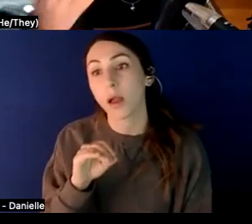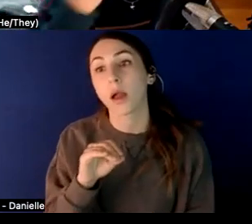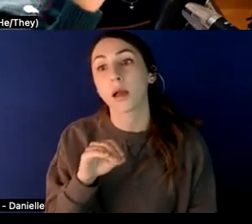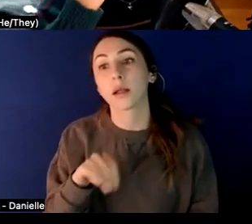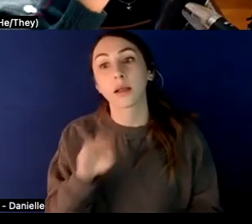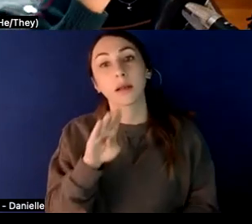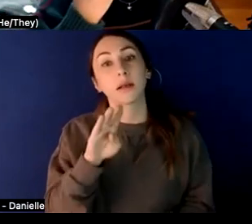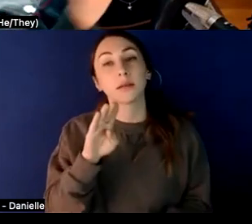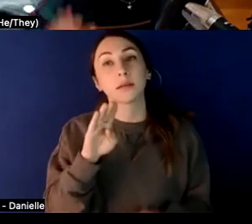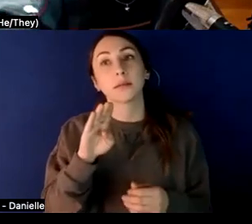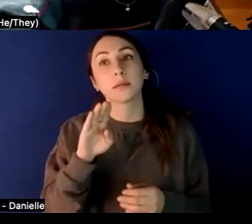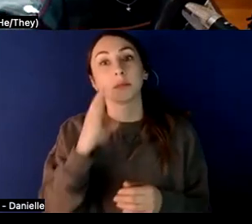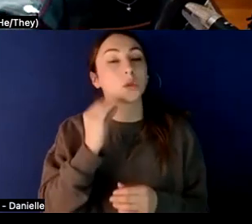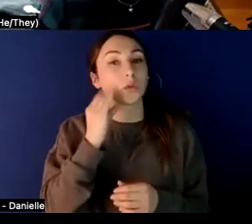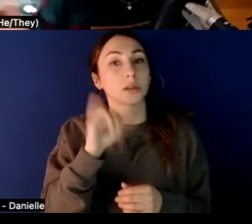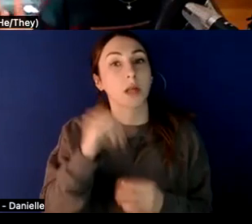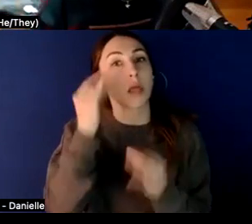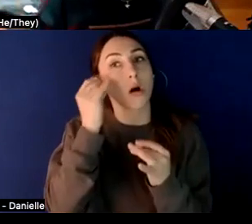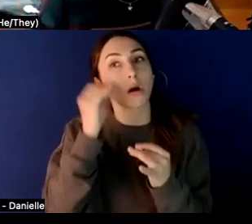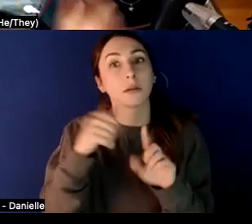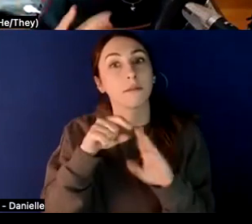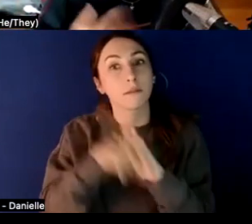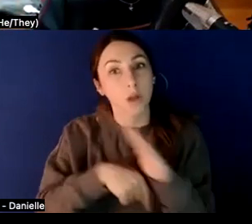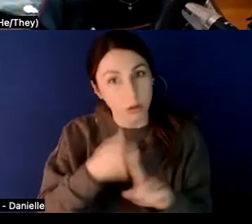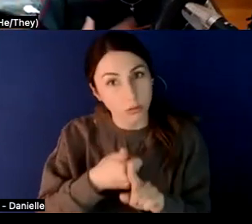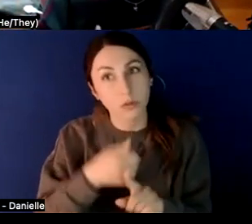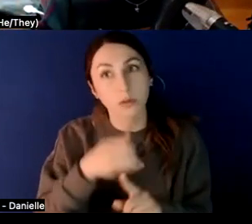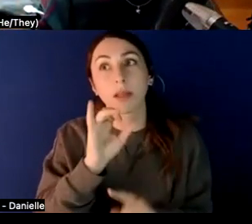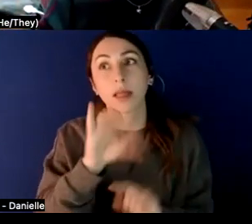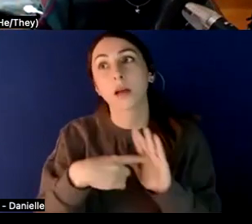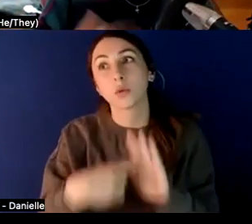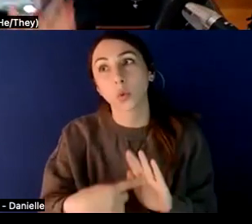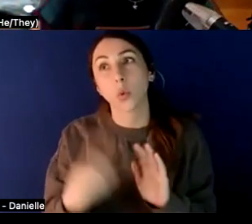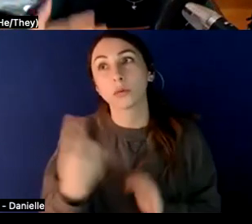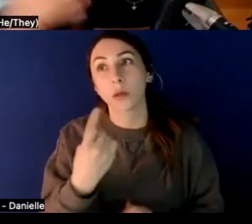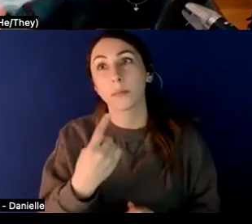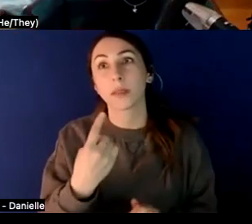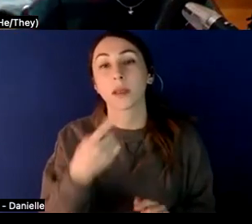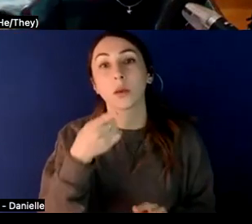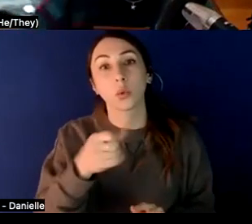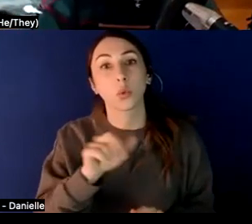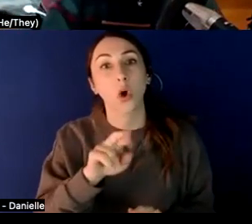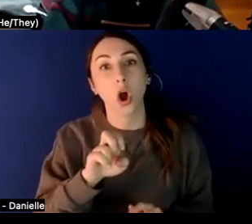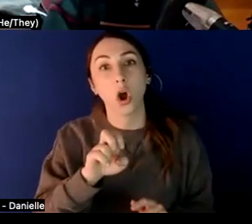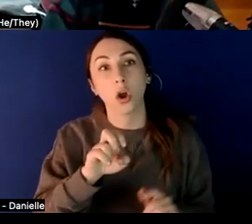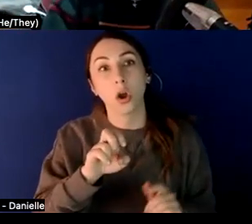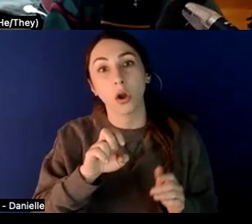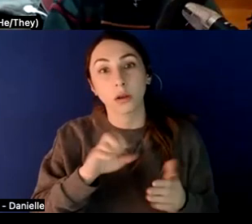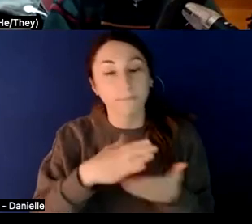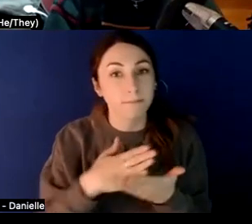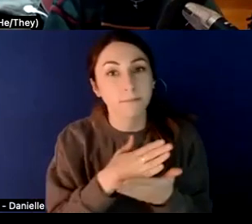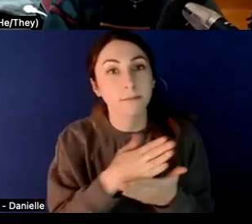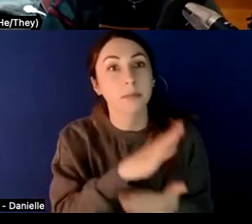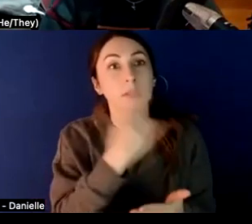being suicidal signifies that there are things that one is navigating worse than death. And